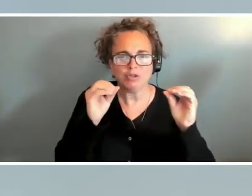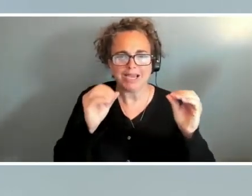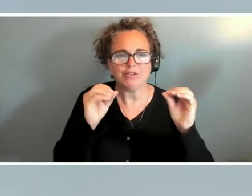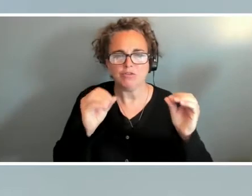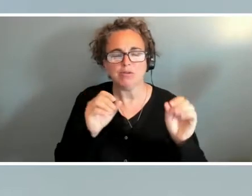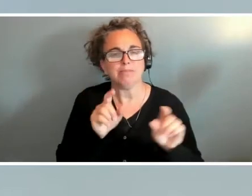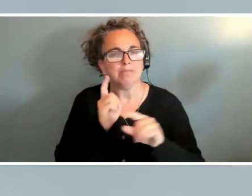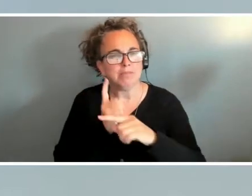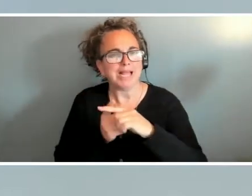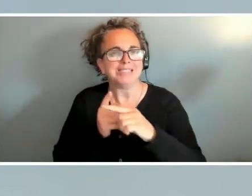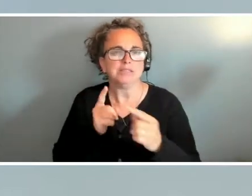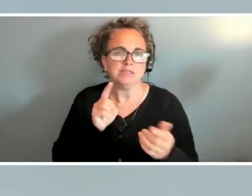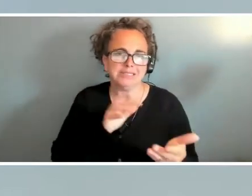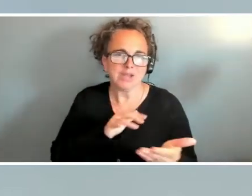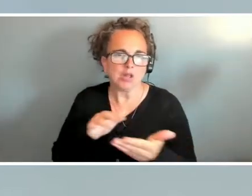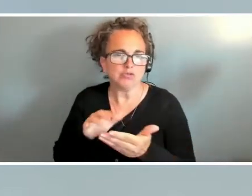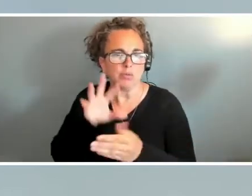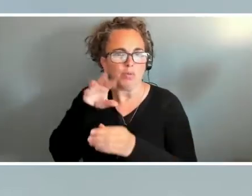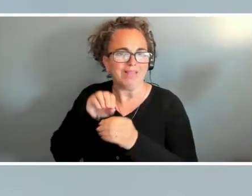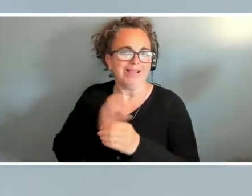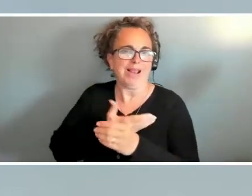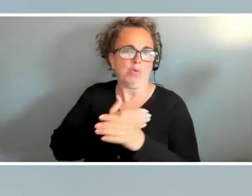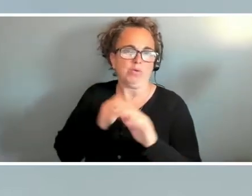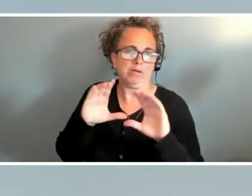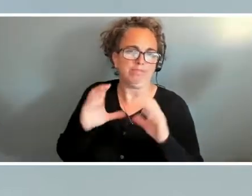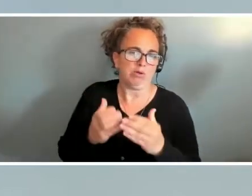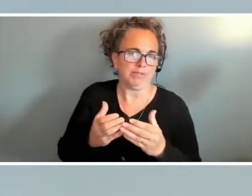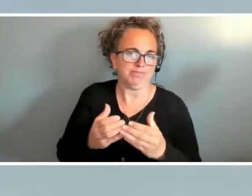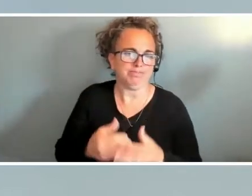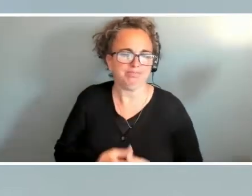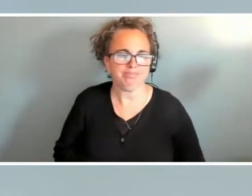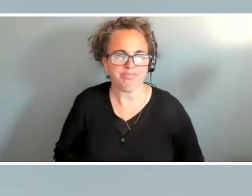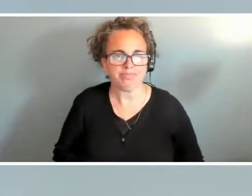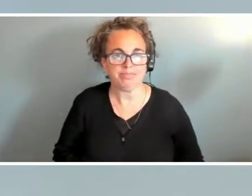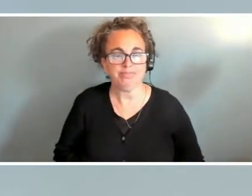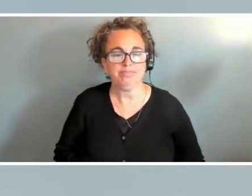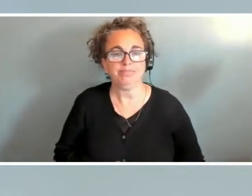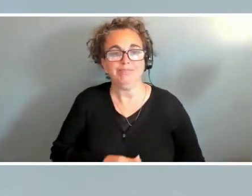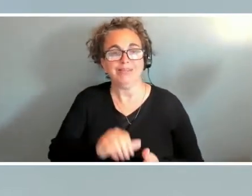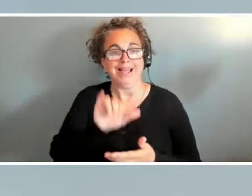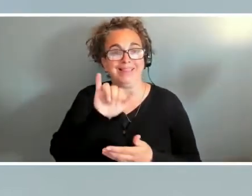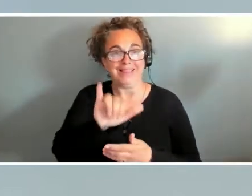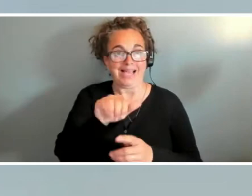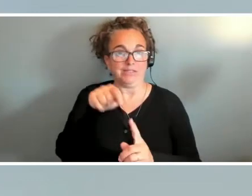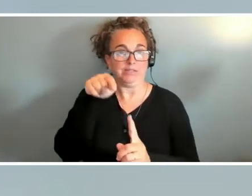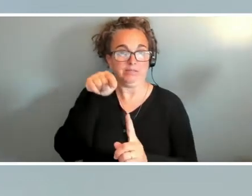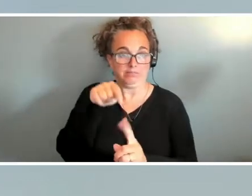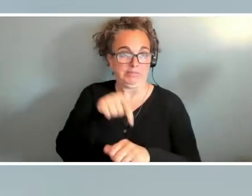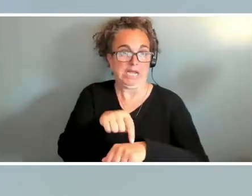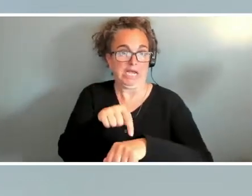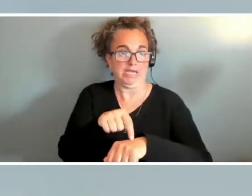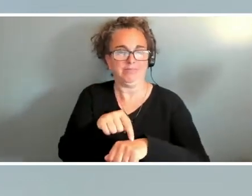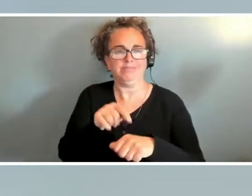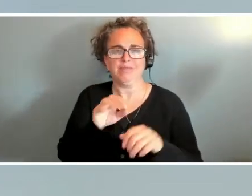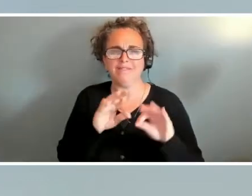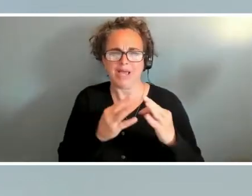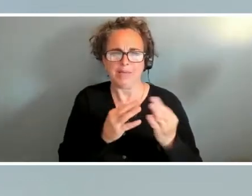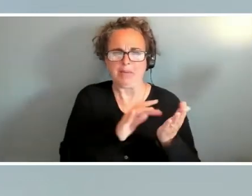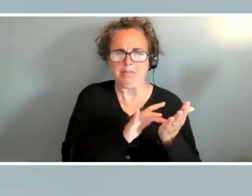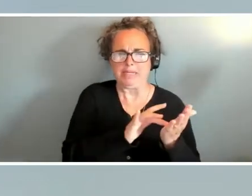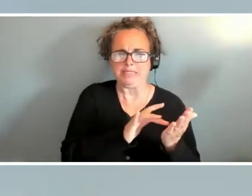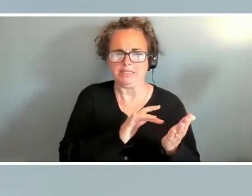potentially scholarship in the department. And at that point, the family medicine department had become more white than